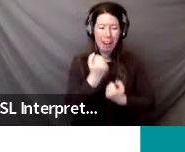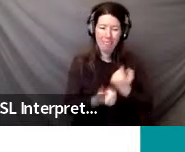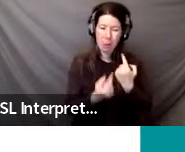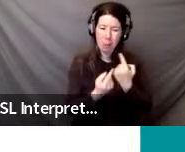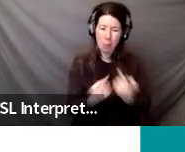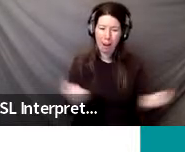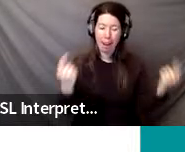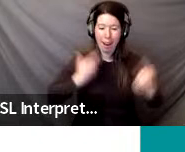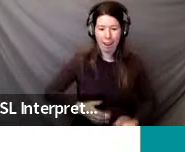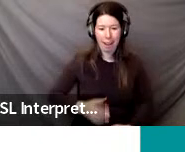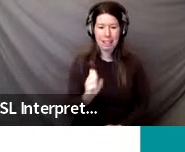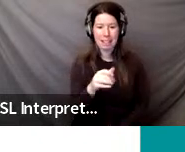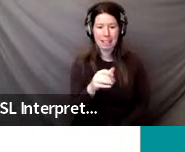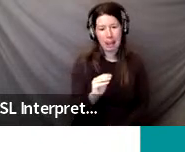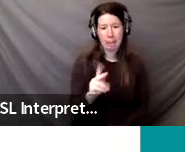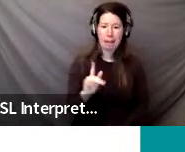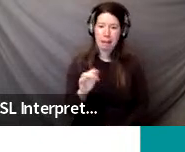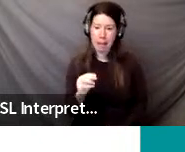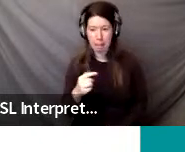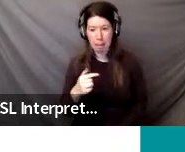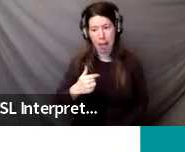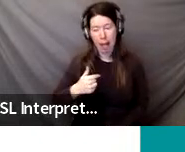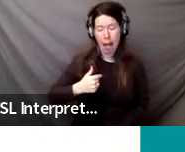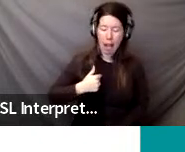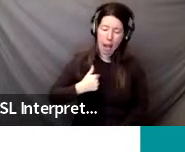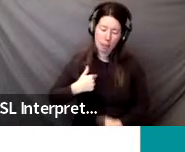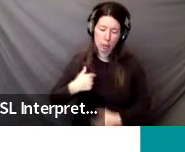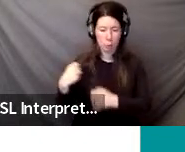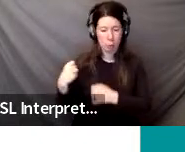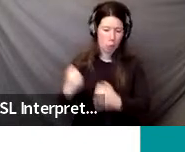Kim. I'm a super commuter. I work for